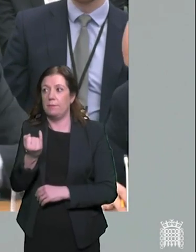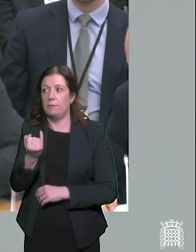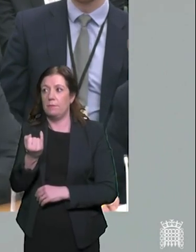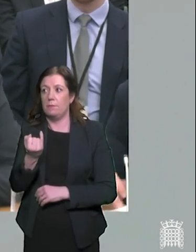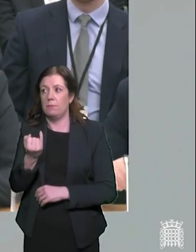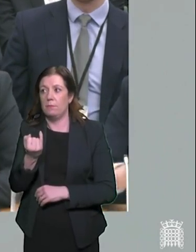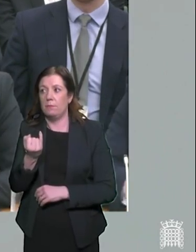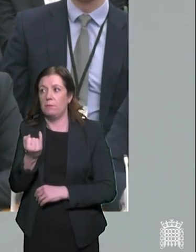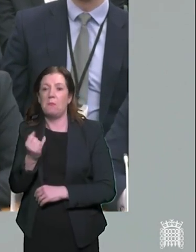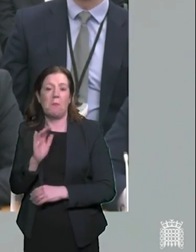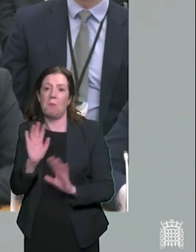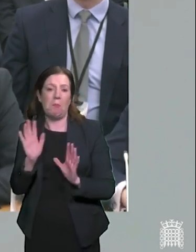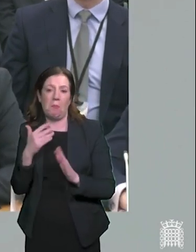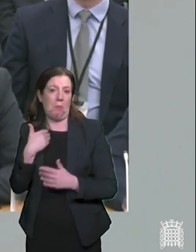I don't remember